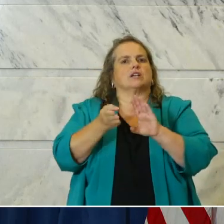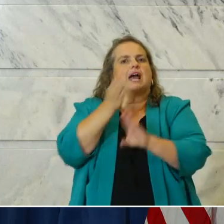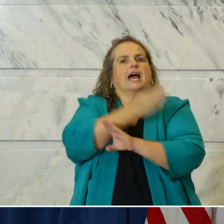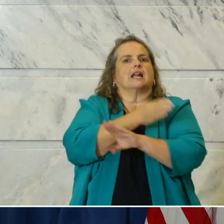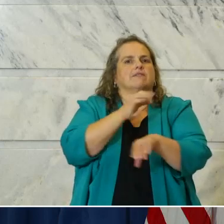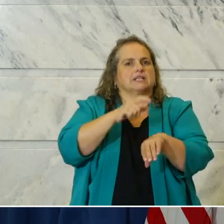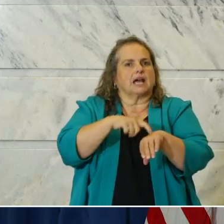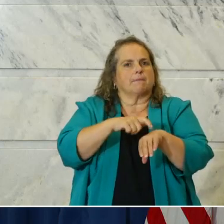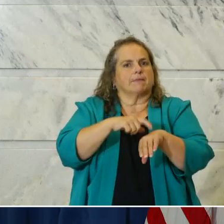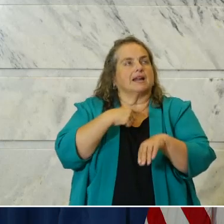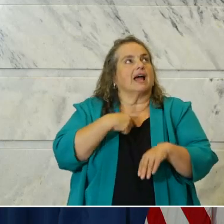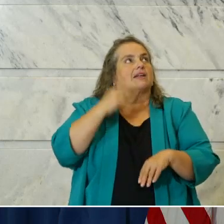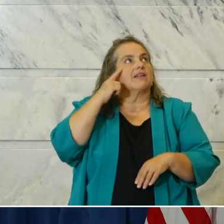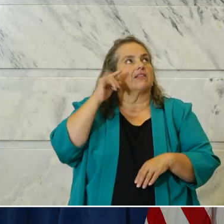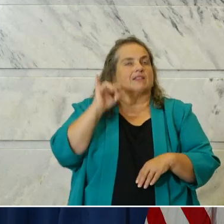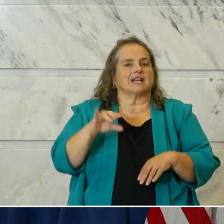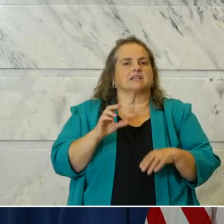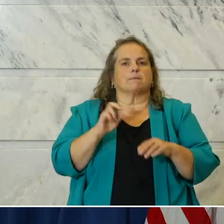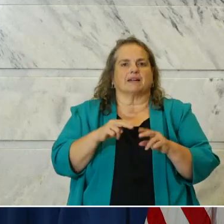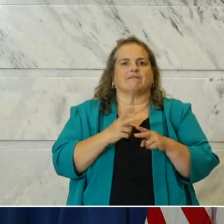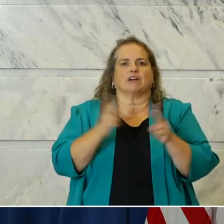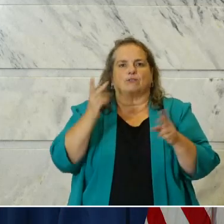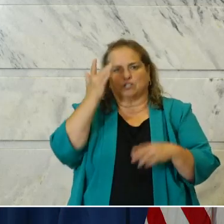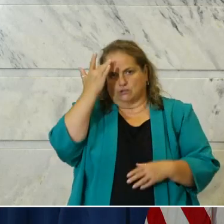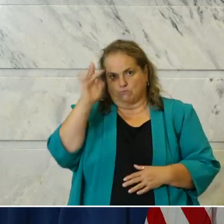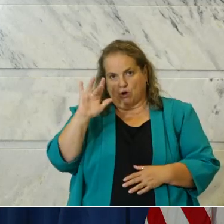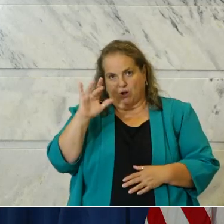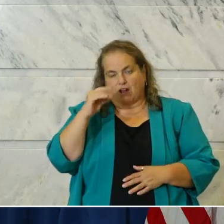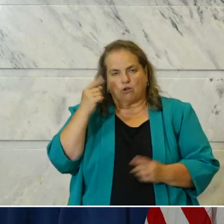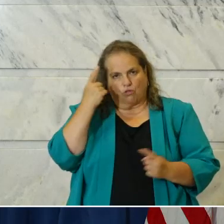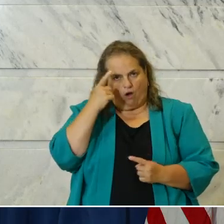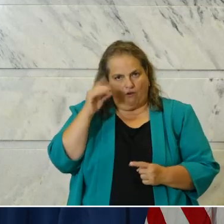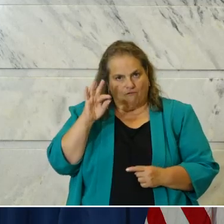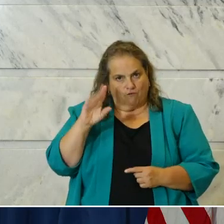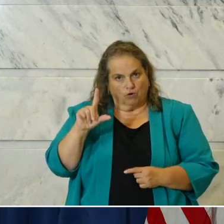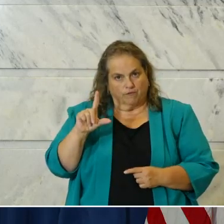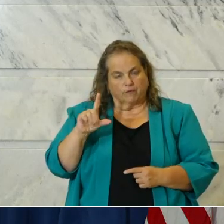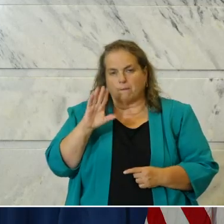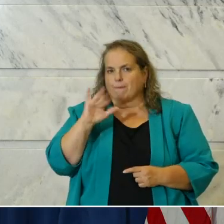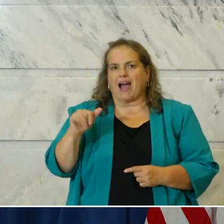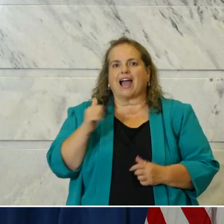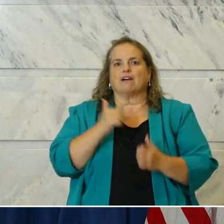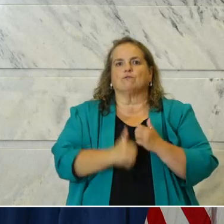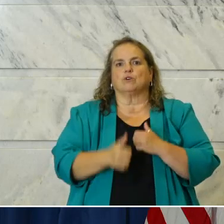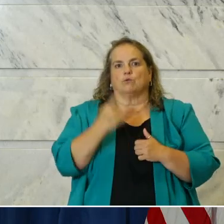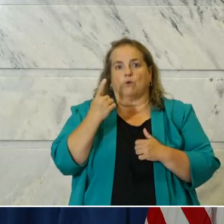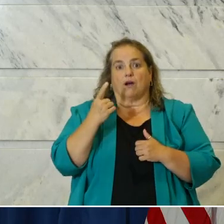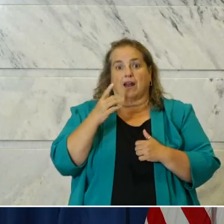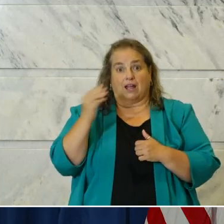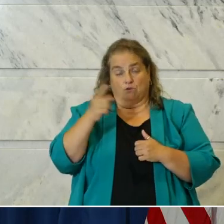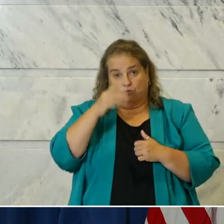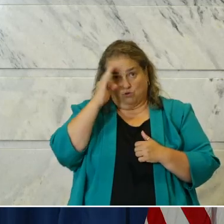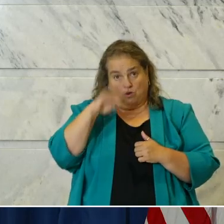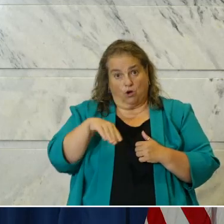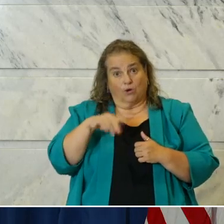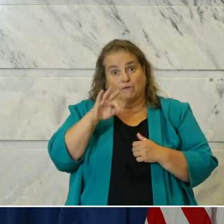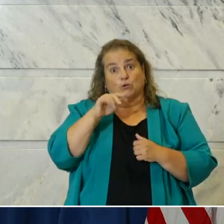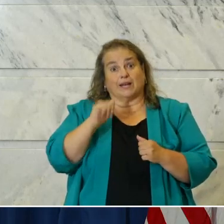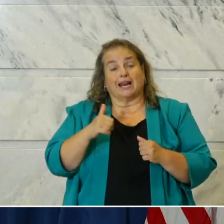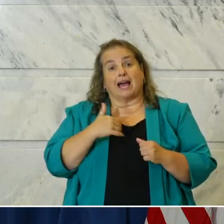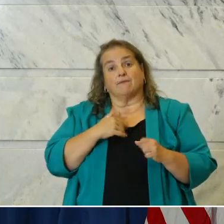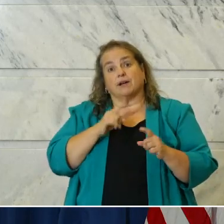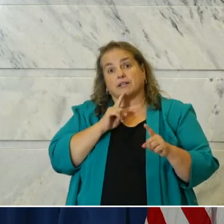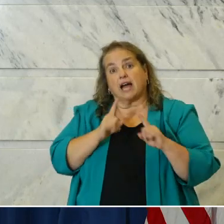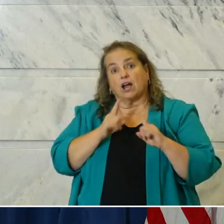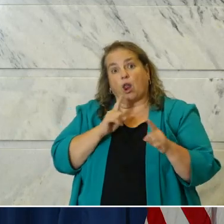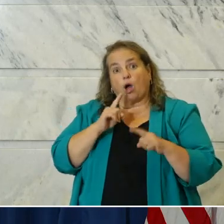that's been very smart and thoughtful by everybody. And you know what? If you can have a dialogue